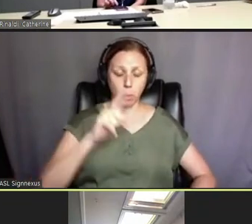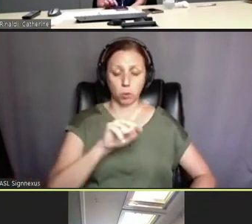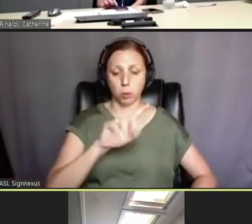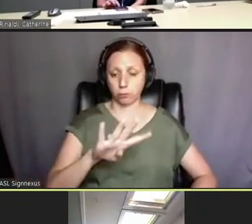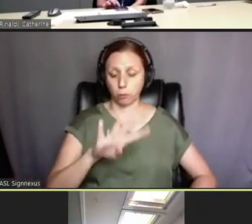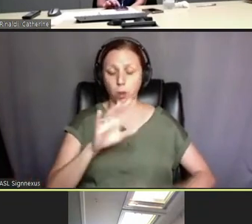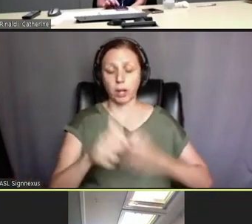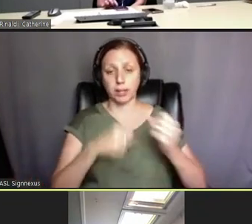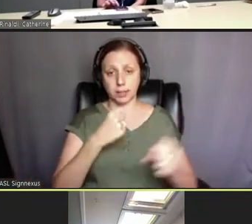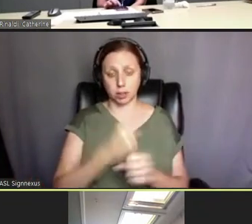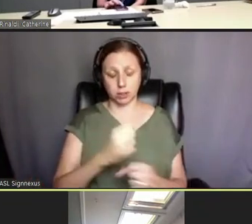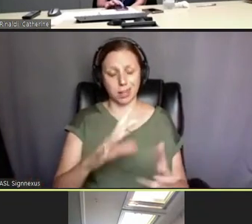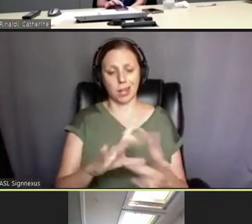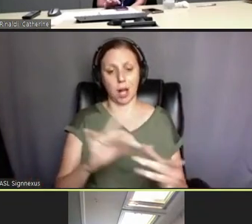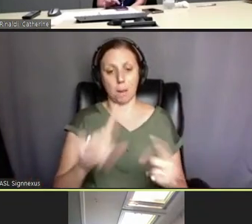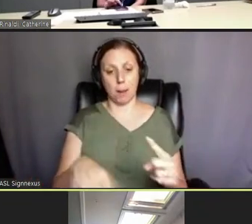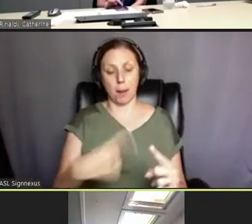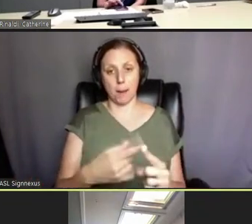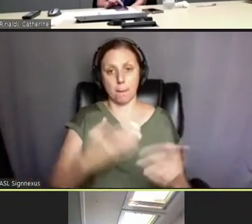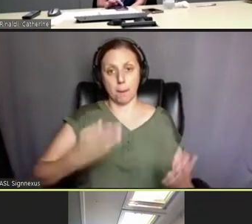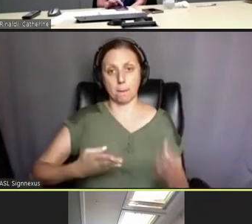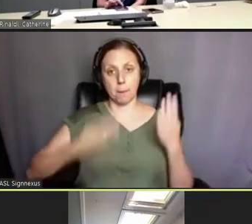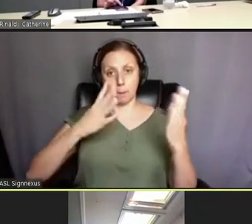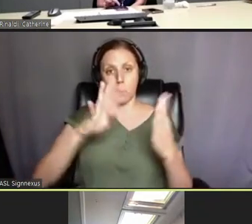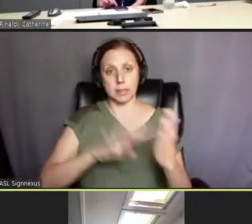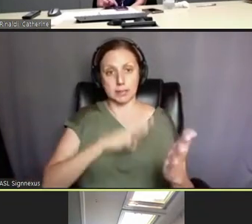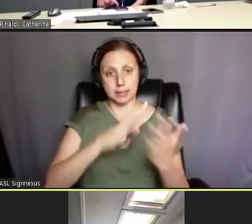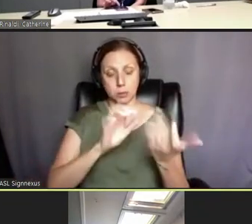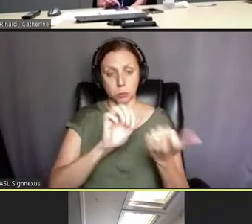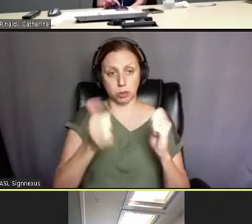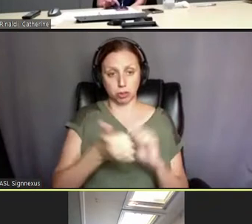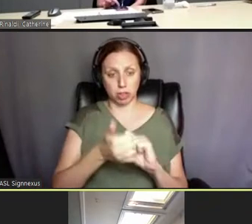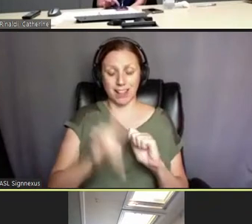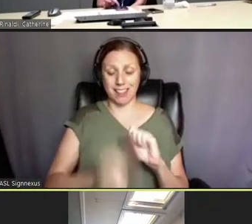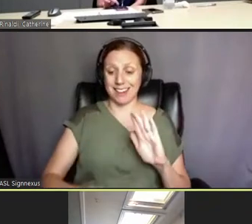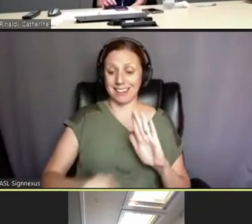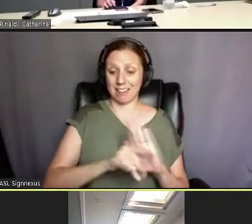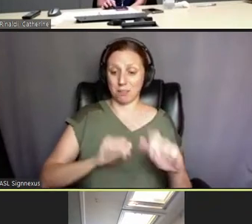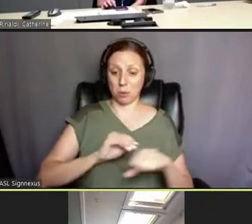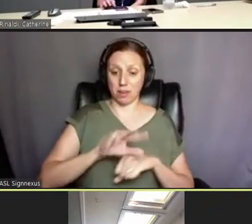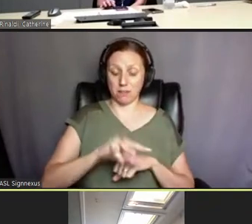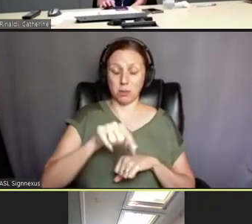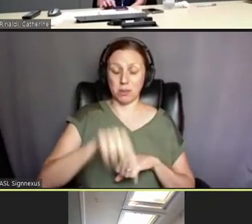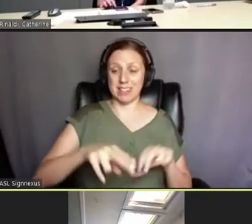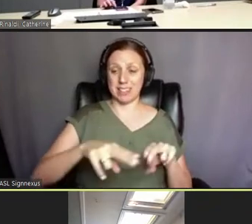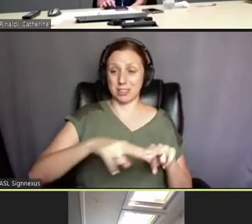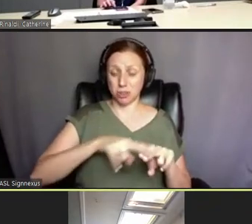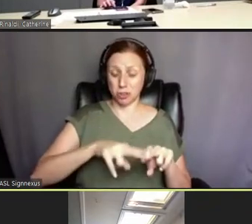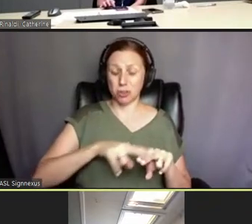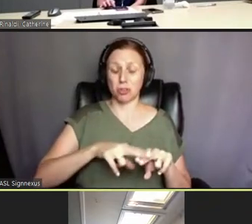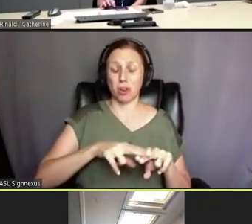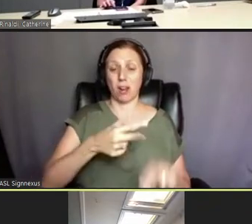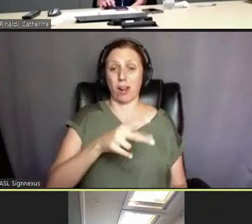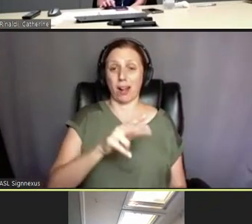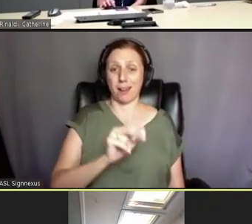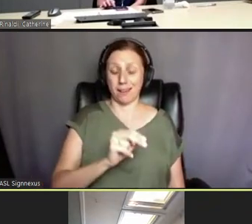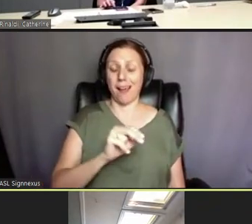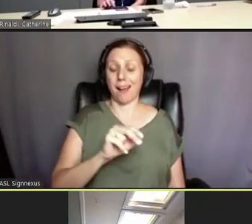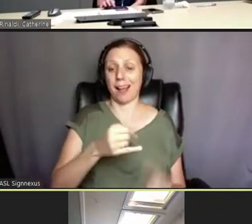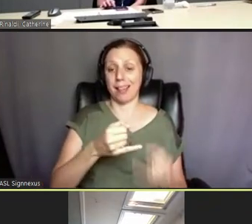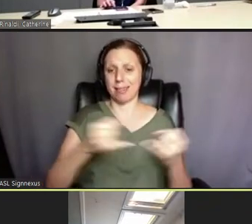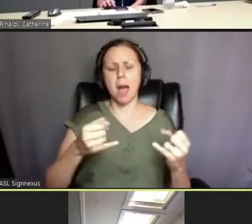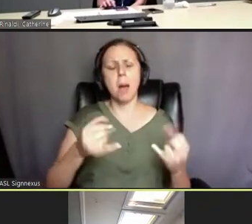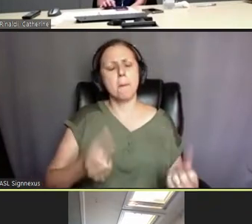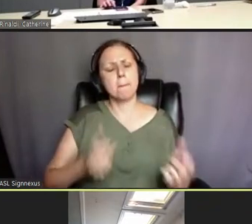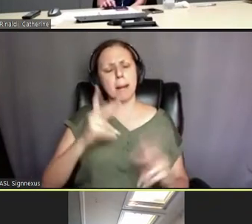I will comment on the proposed schedule changes that negatively impact this line in particular. As many have stated, one of the primary reasons we moved to this